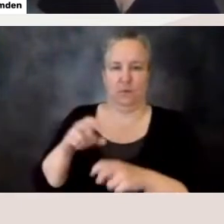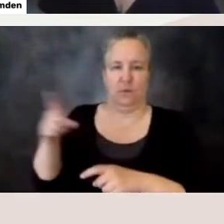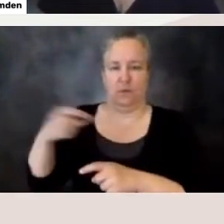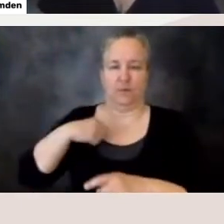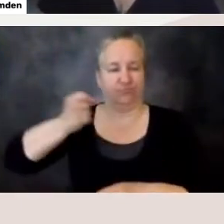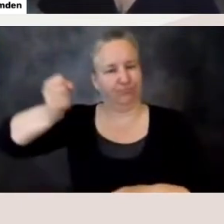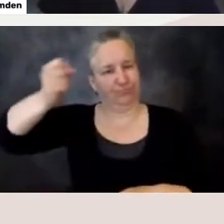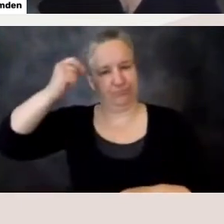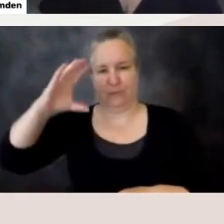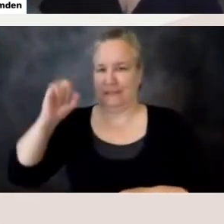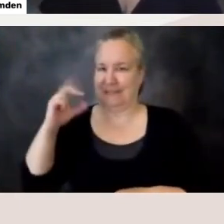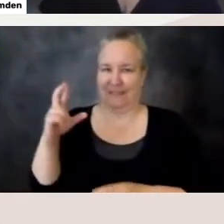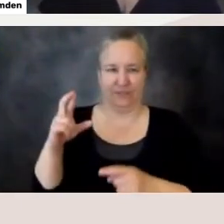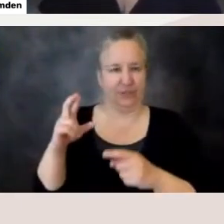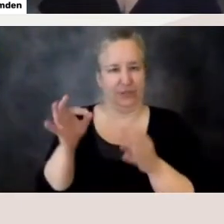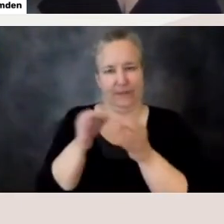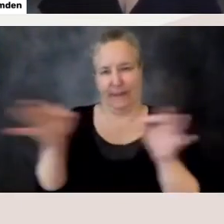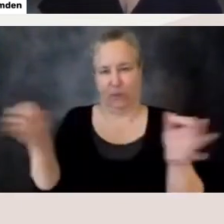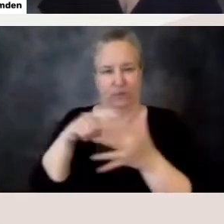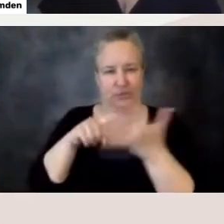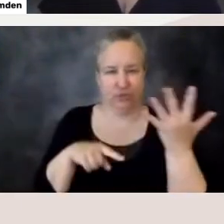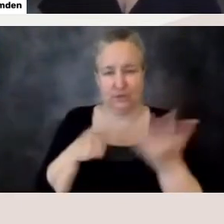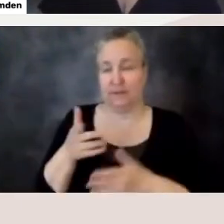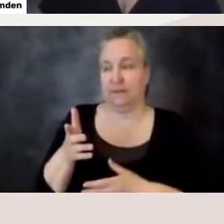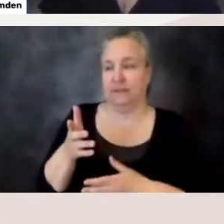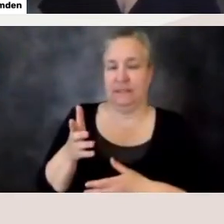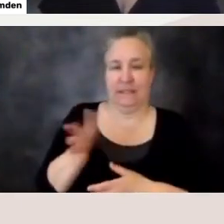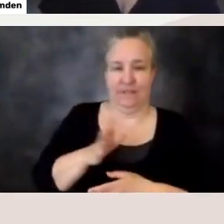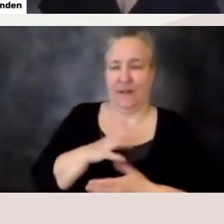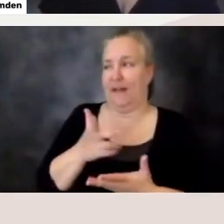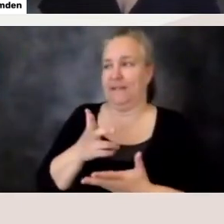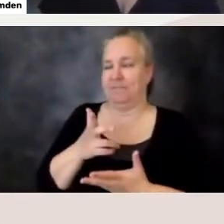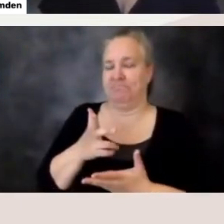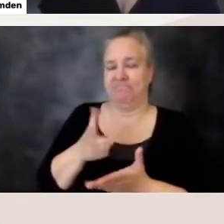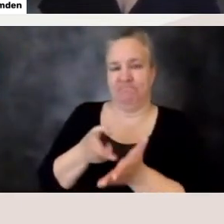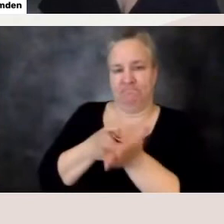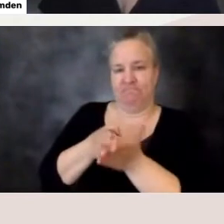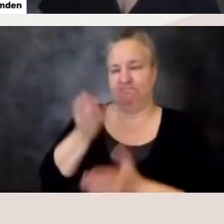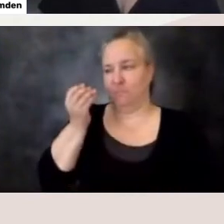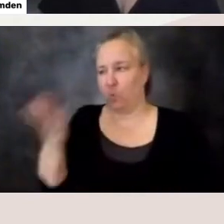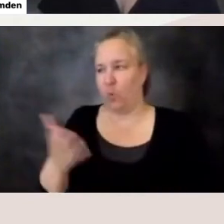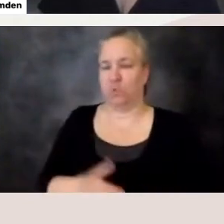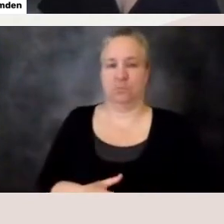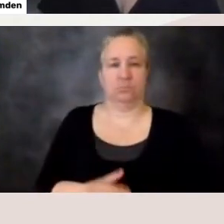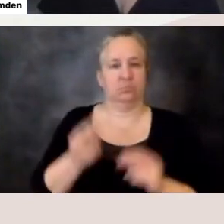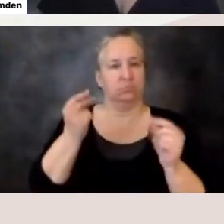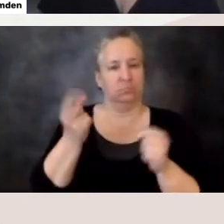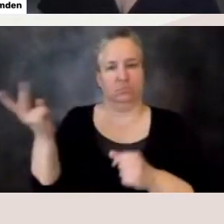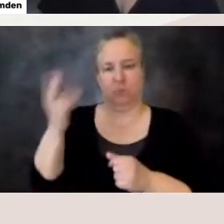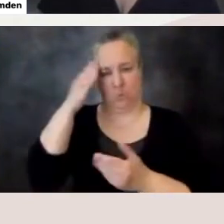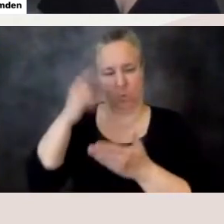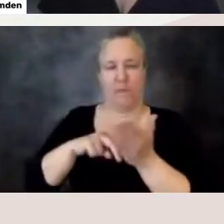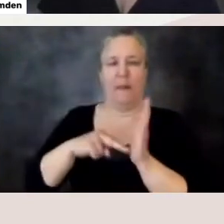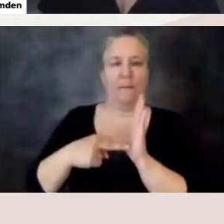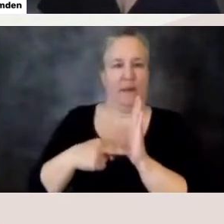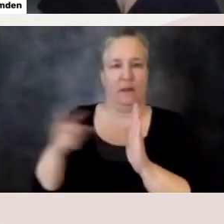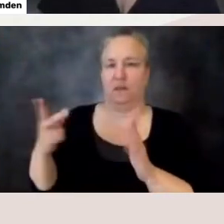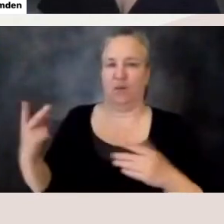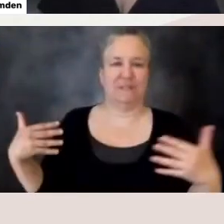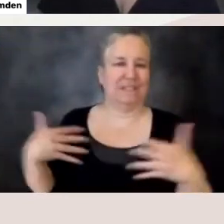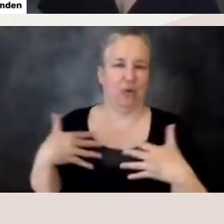pretty fluent. And so we were honest with them, and they both knew right away what that meant, and they were